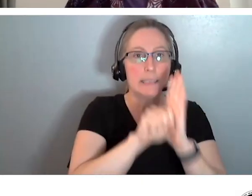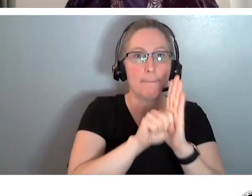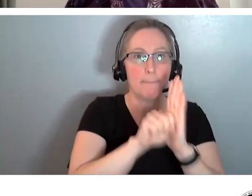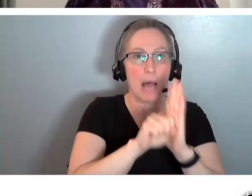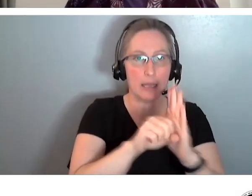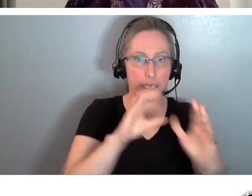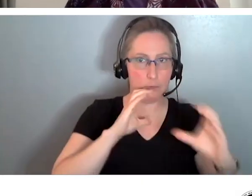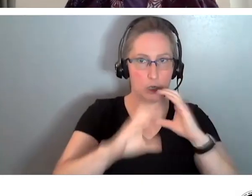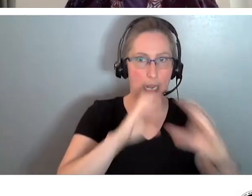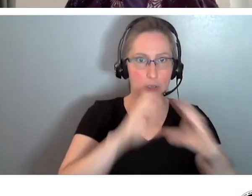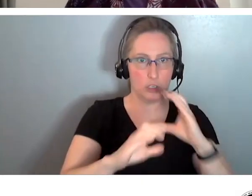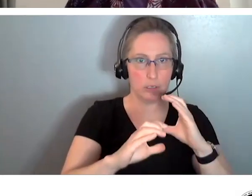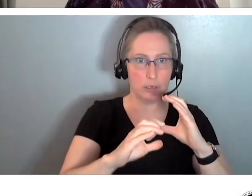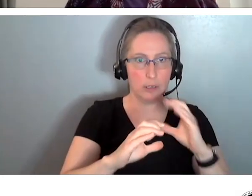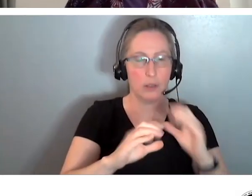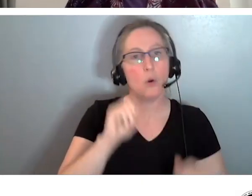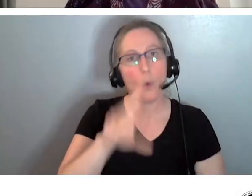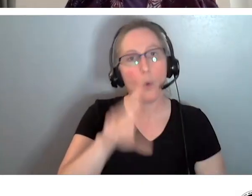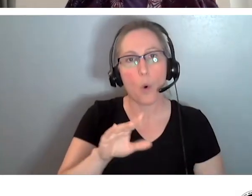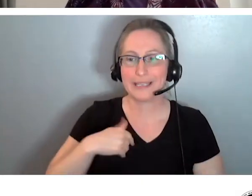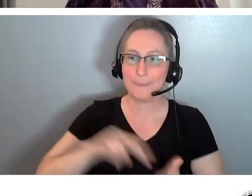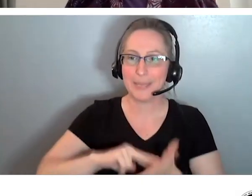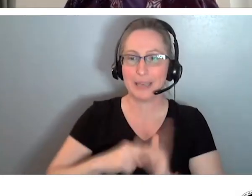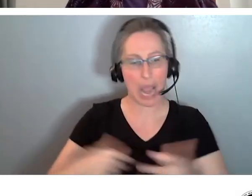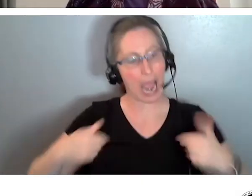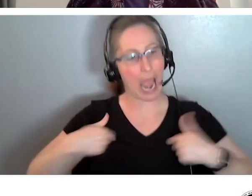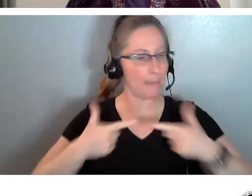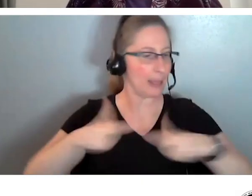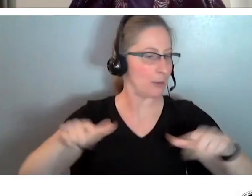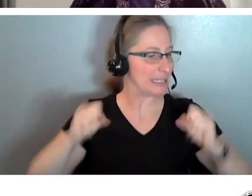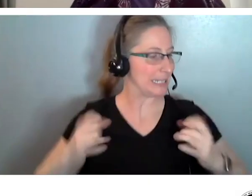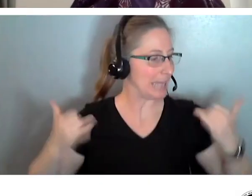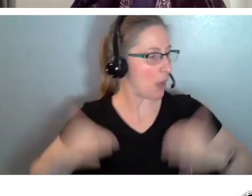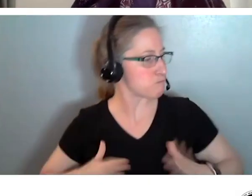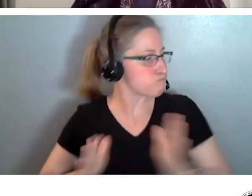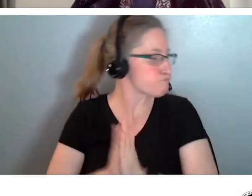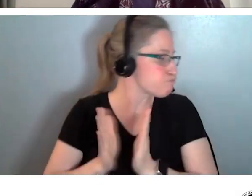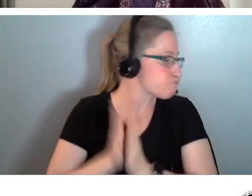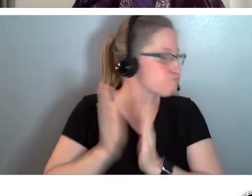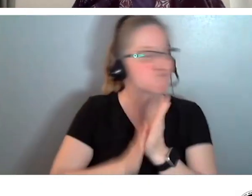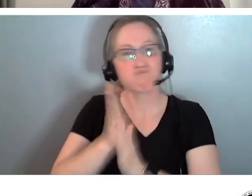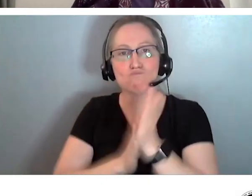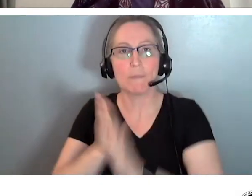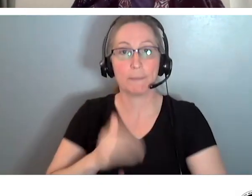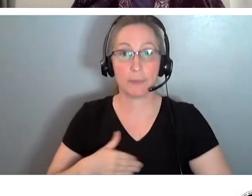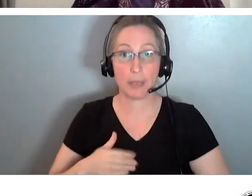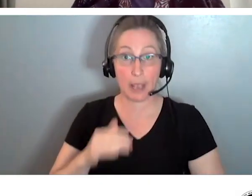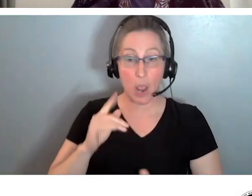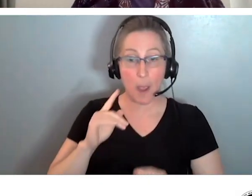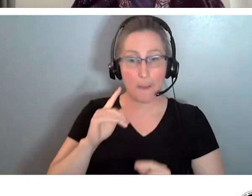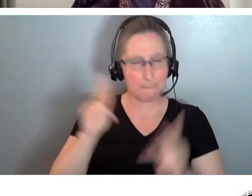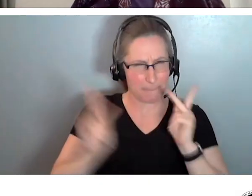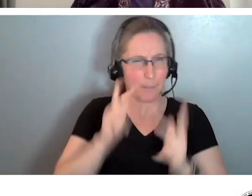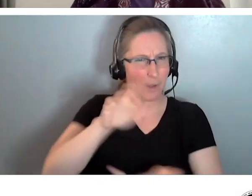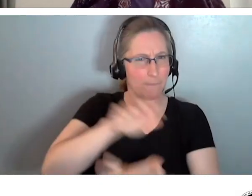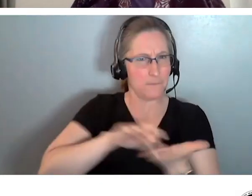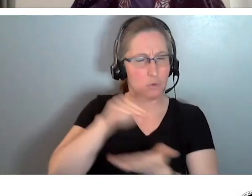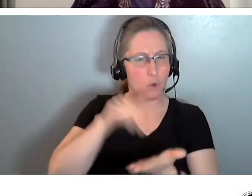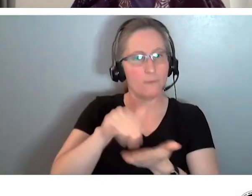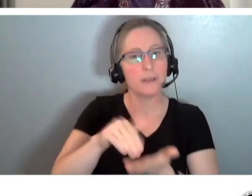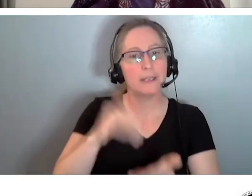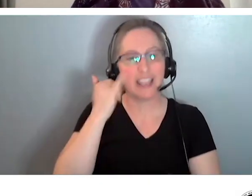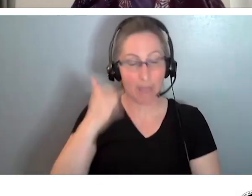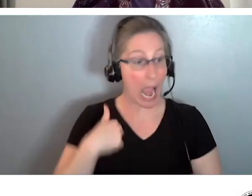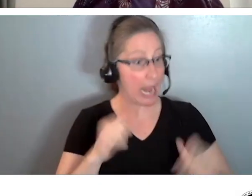communication, nor does it mean you are now linguistic. Some people confuse this. They think that once you understand and